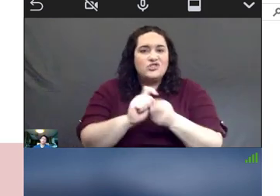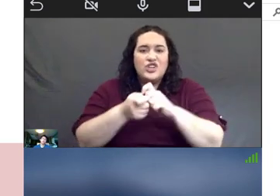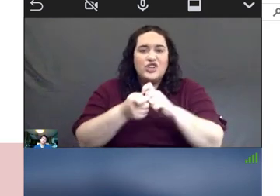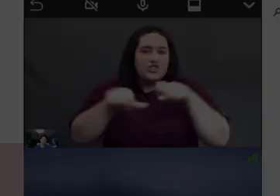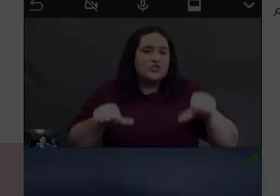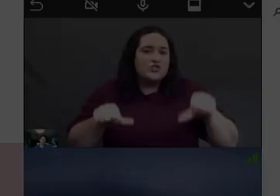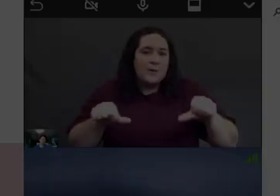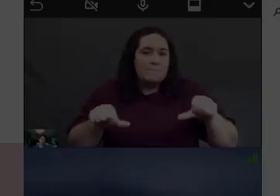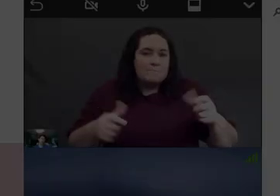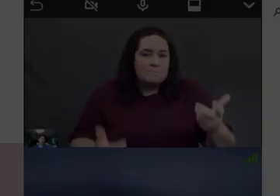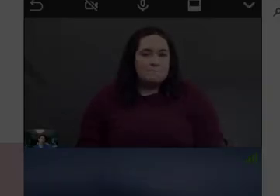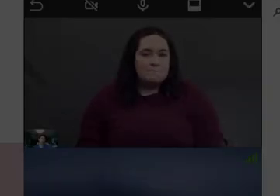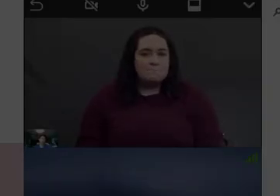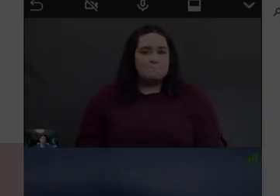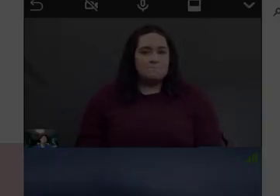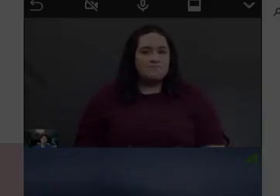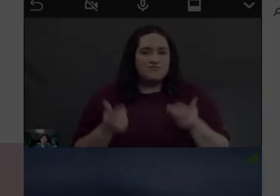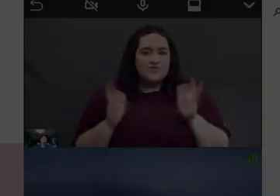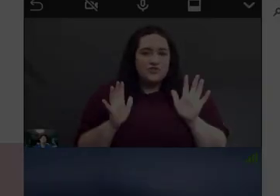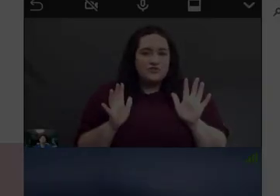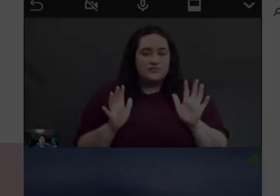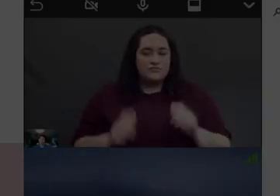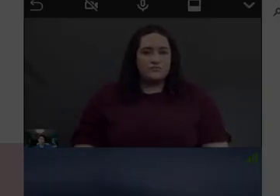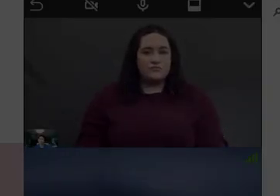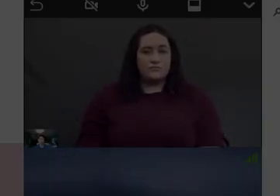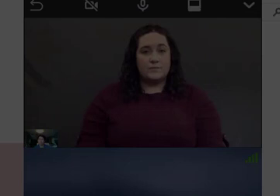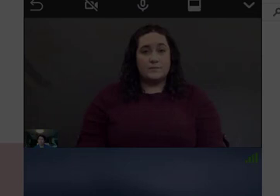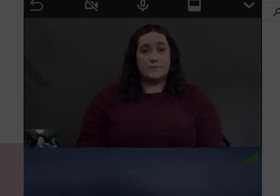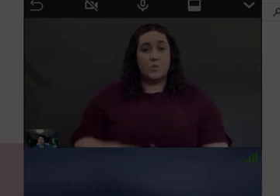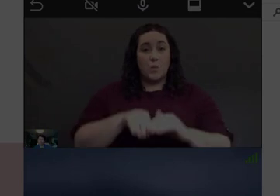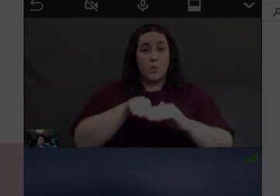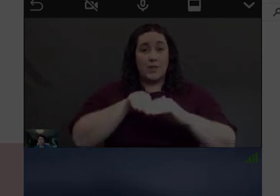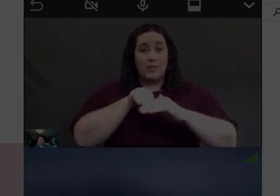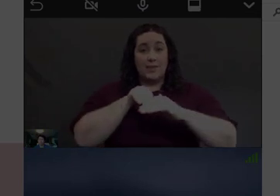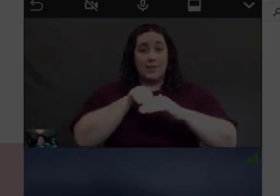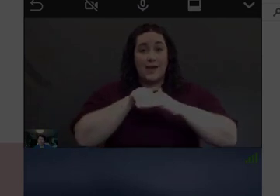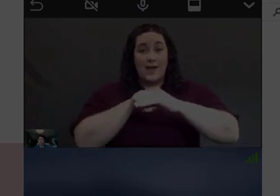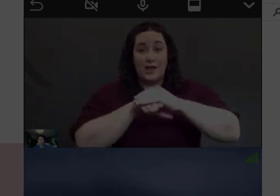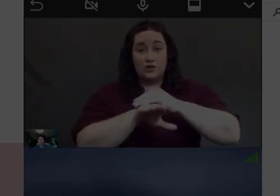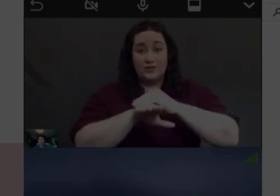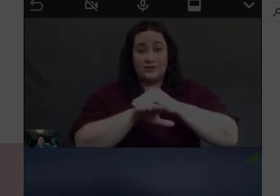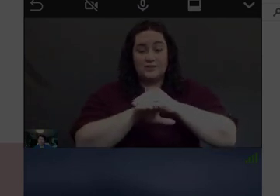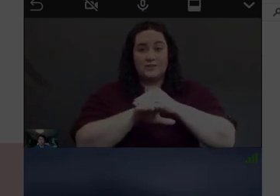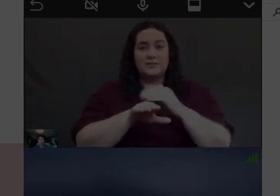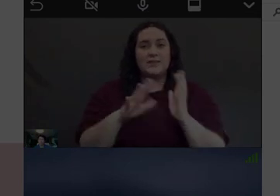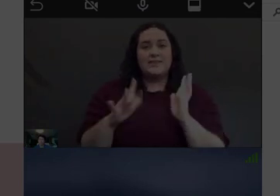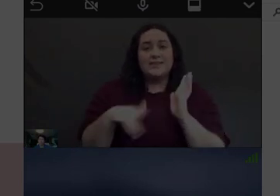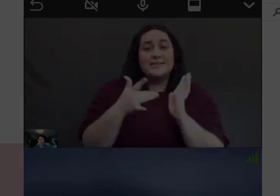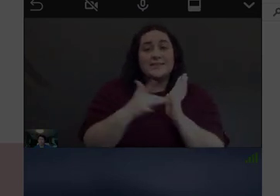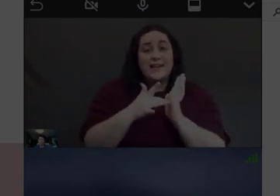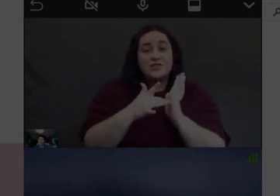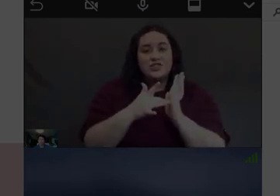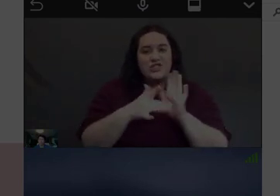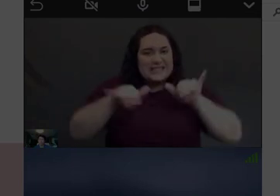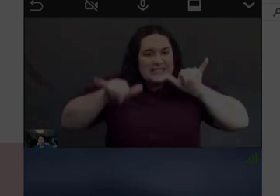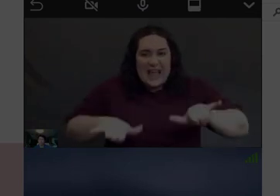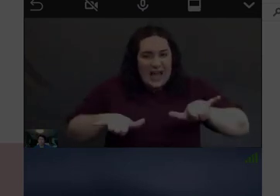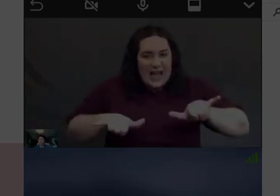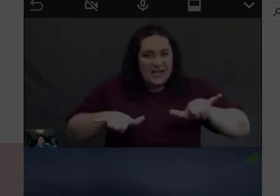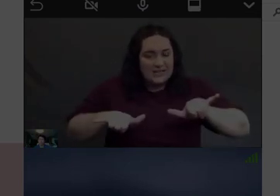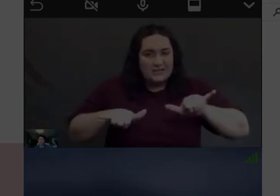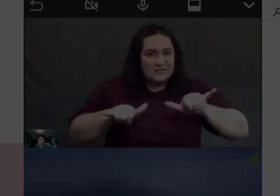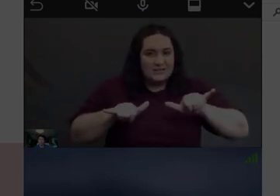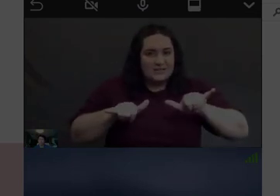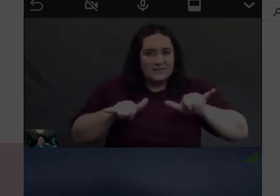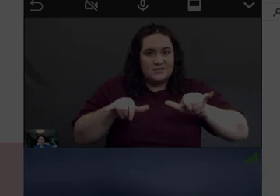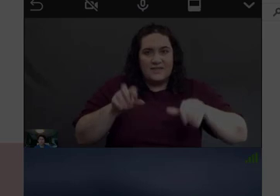region, you have the core of the flow stays at whatever the entrance velocity is into the pipe. But that sort of